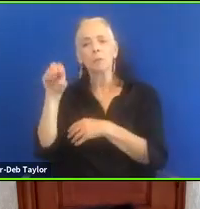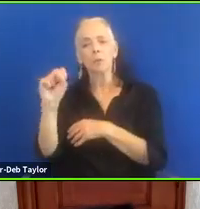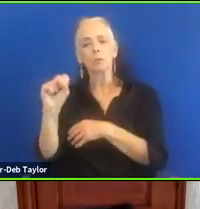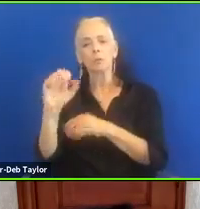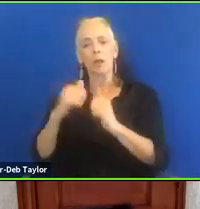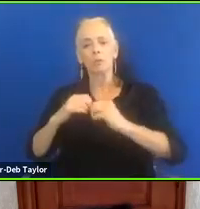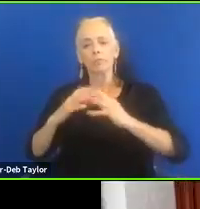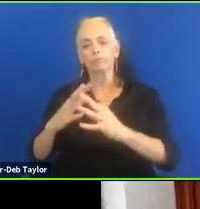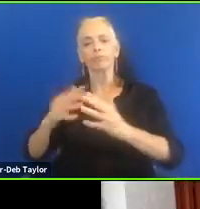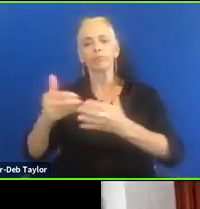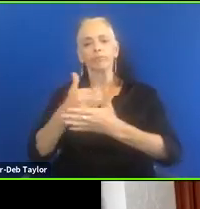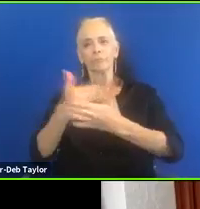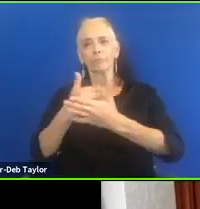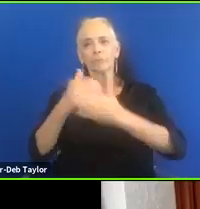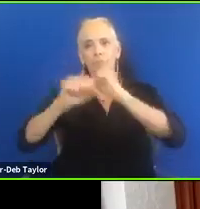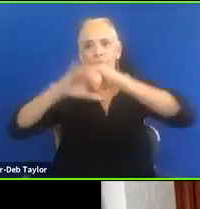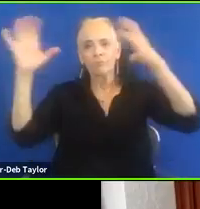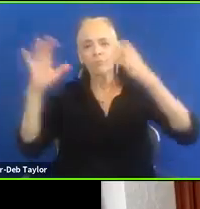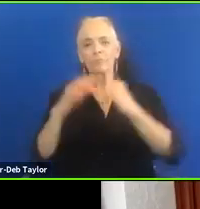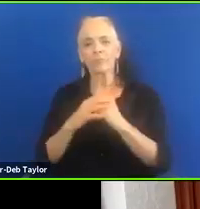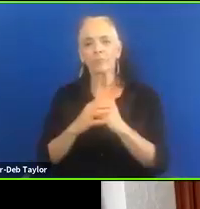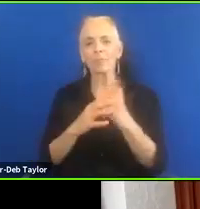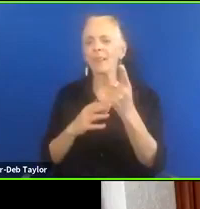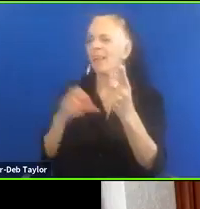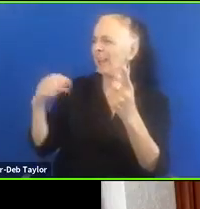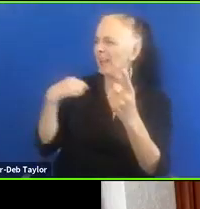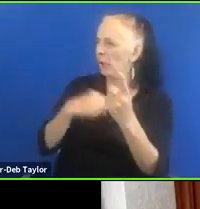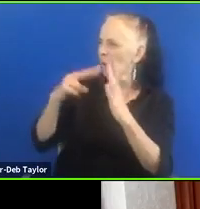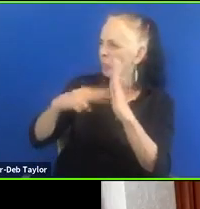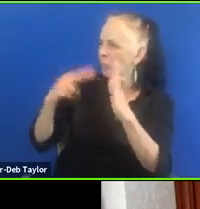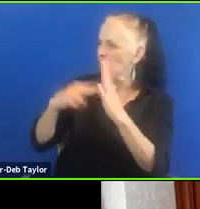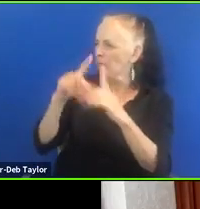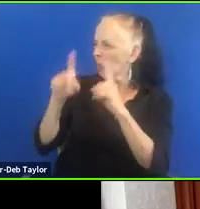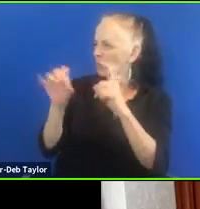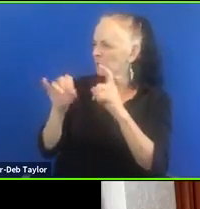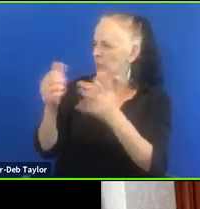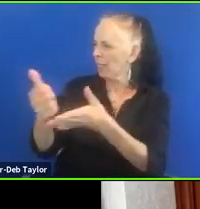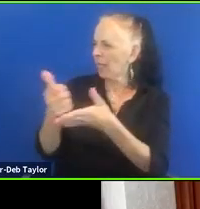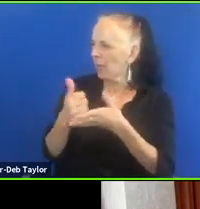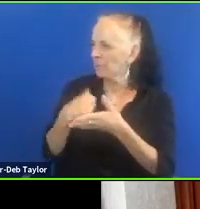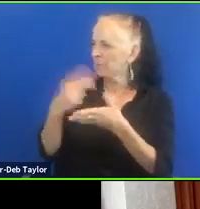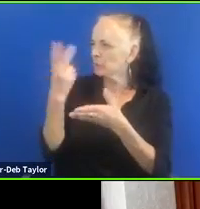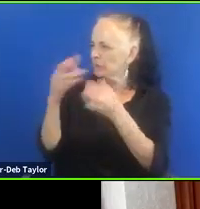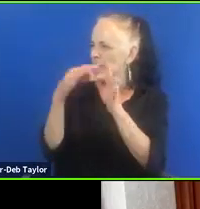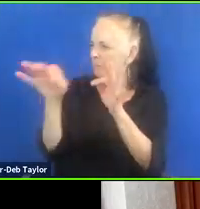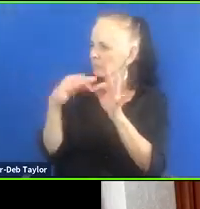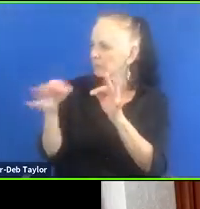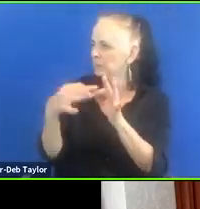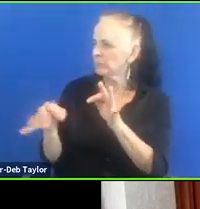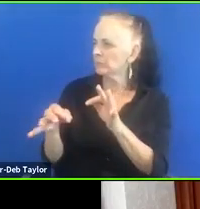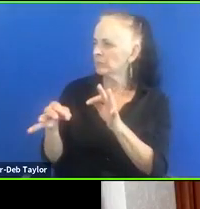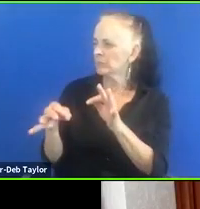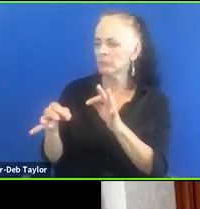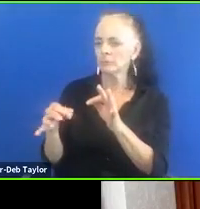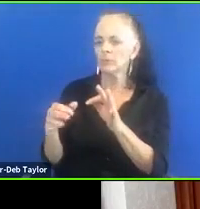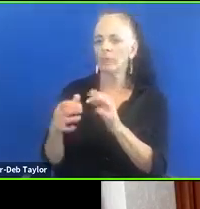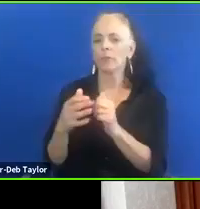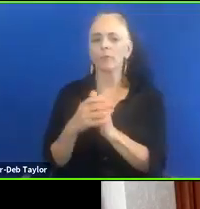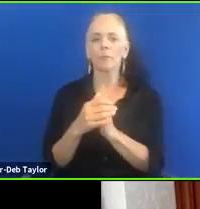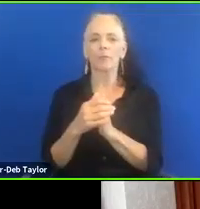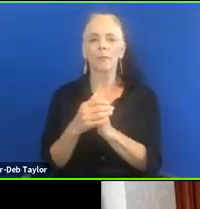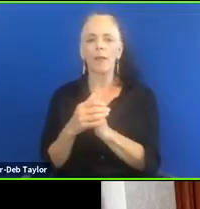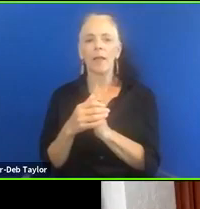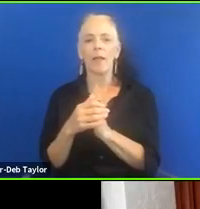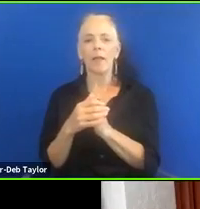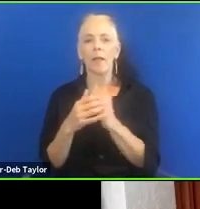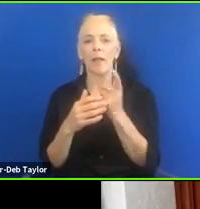Trey, is there a place where we could read the questions too? That would help me in responding. Sure, I could go ahead. I see the